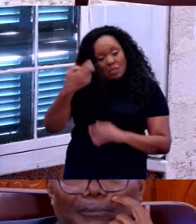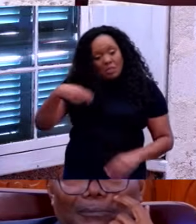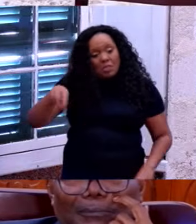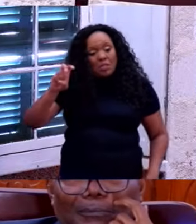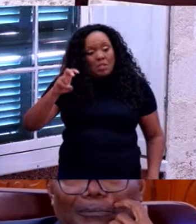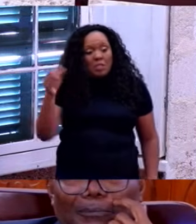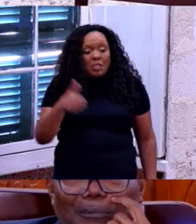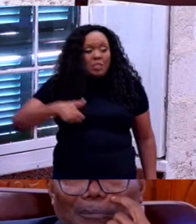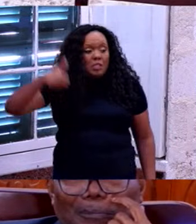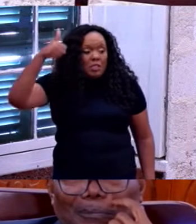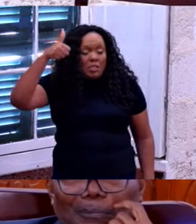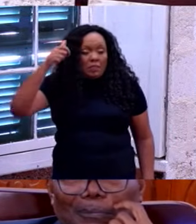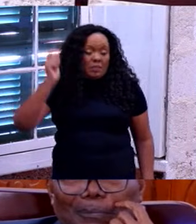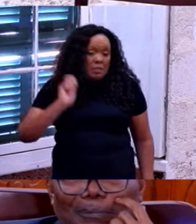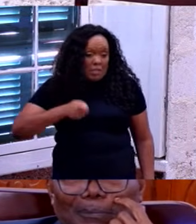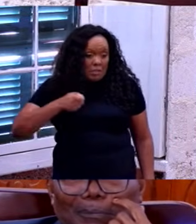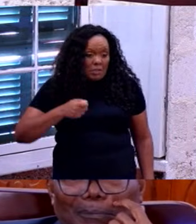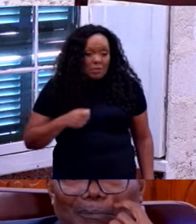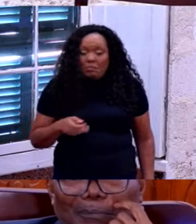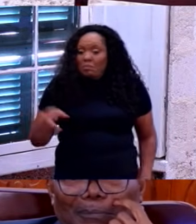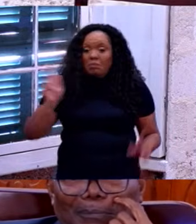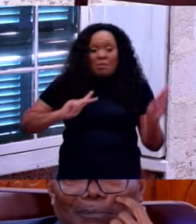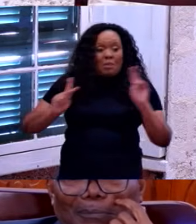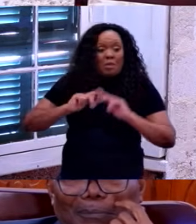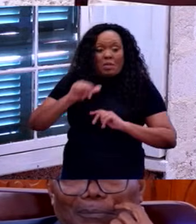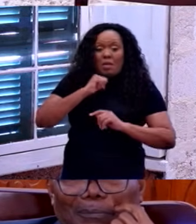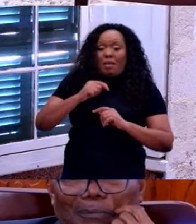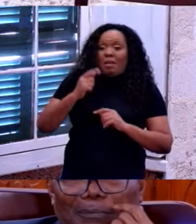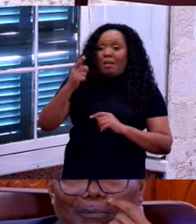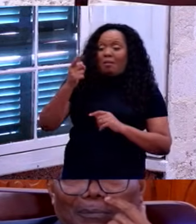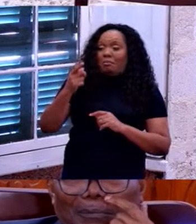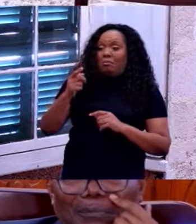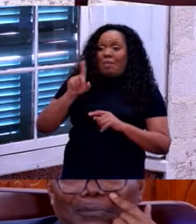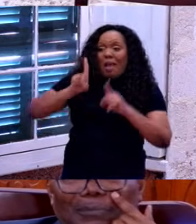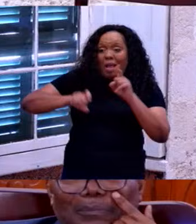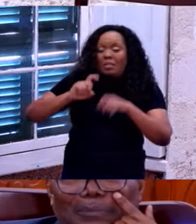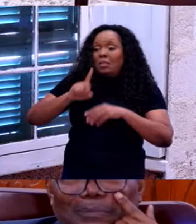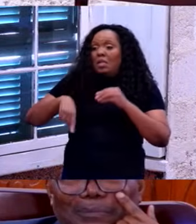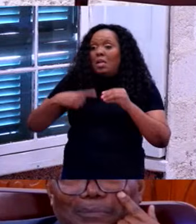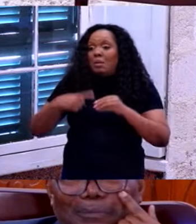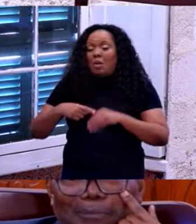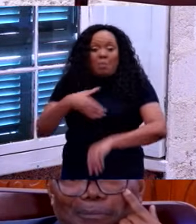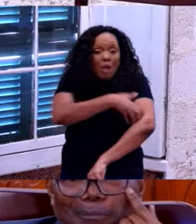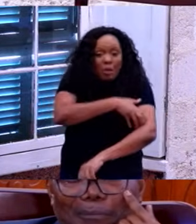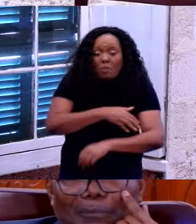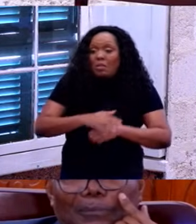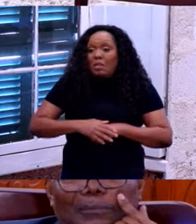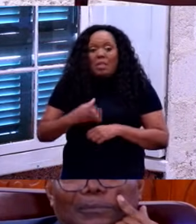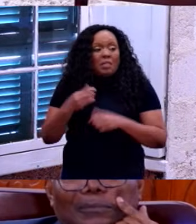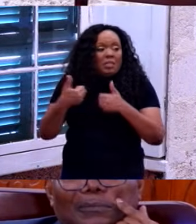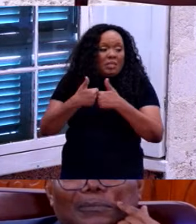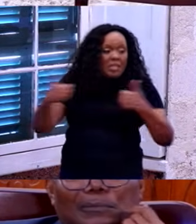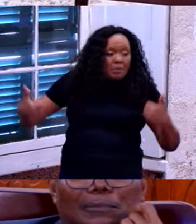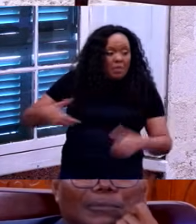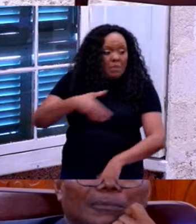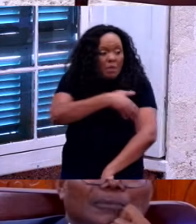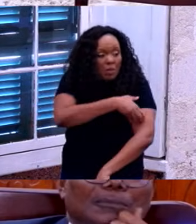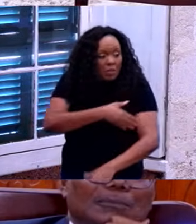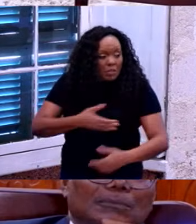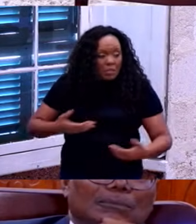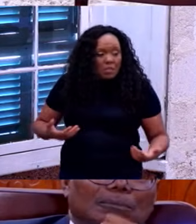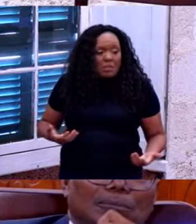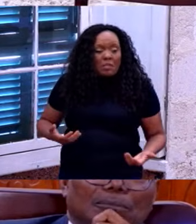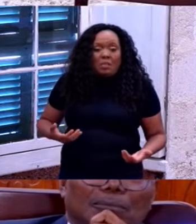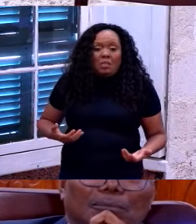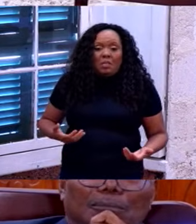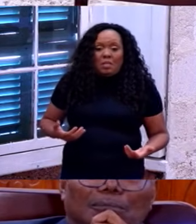of transparency, about the separation of powers and abuses of the separation of powers. And in each case, one of the